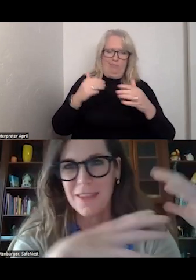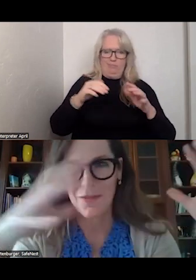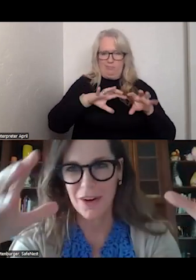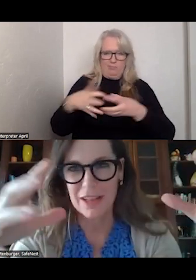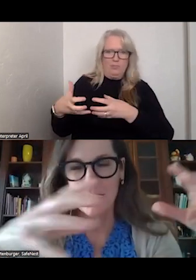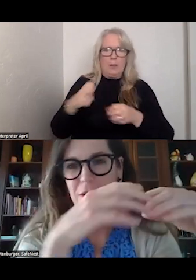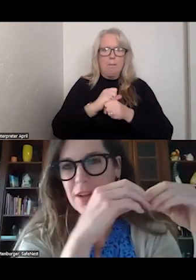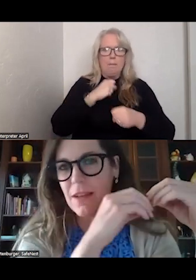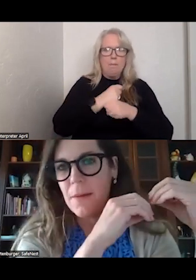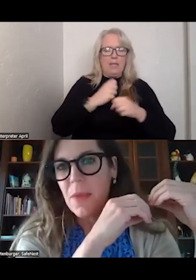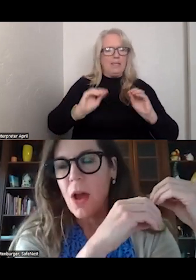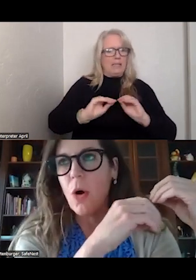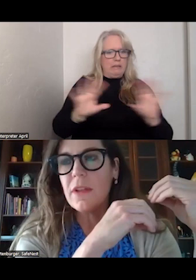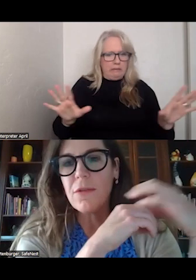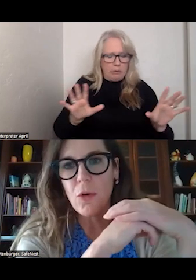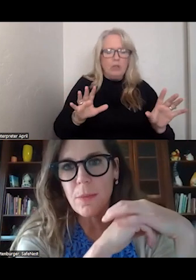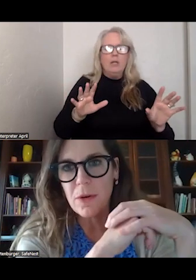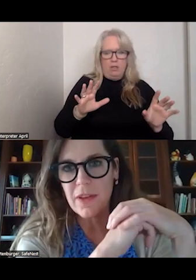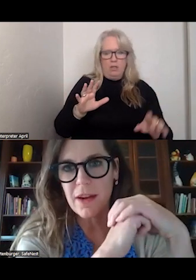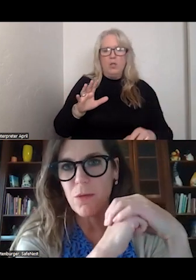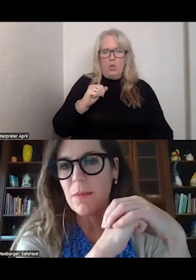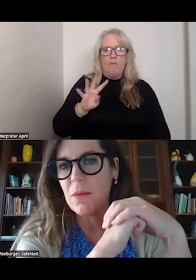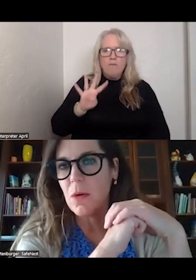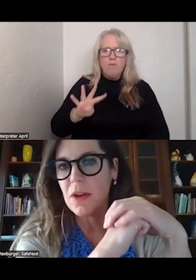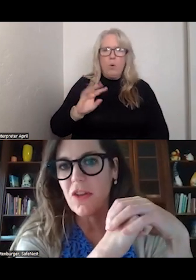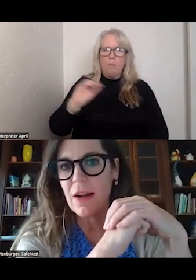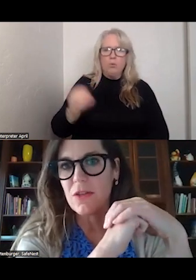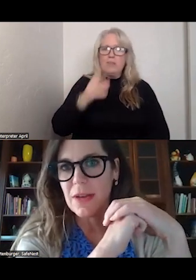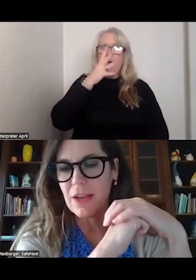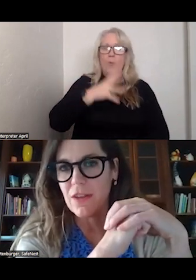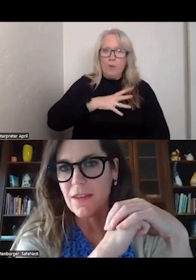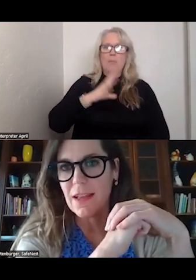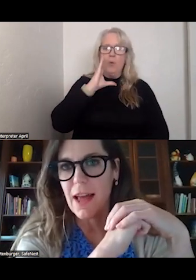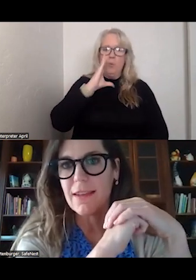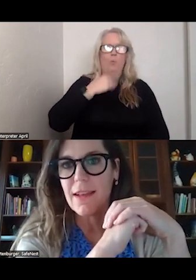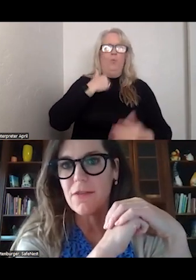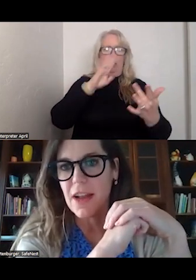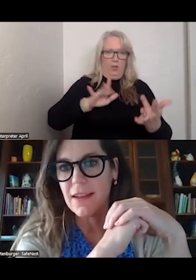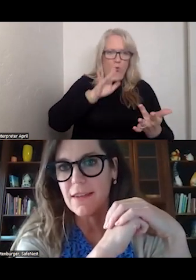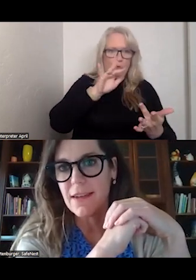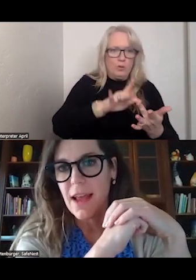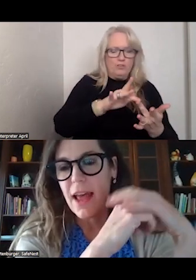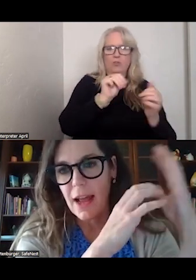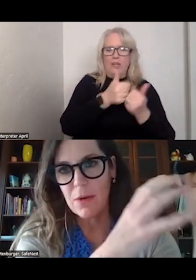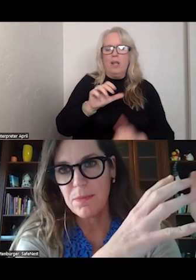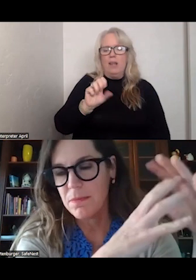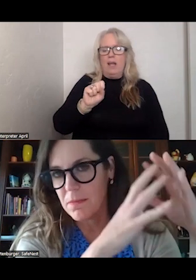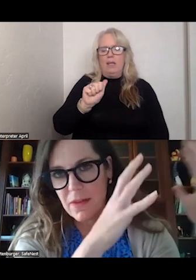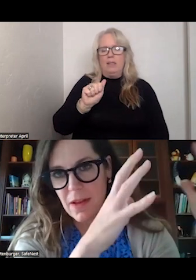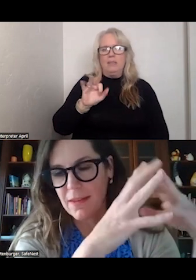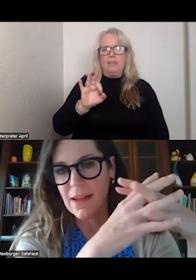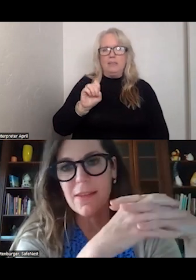that made this very clear for us. Only 4% of women will reach out to an agency like SafeNest, and I